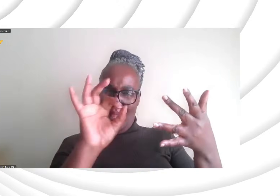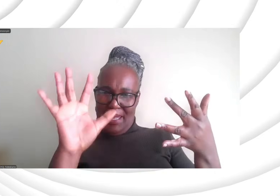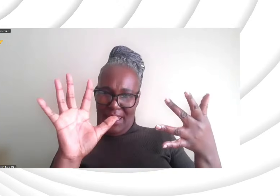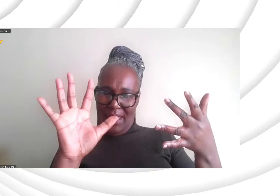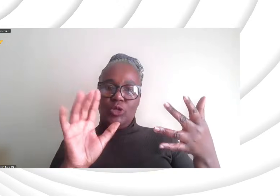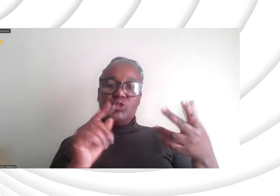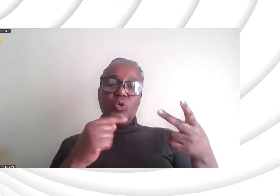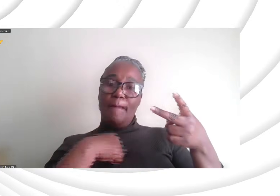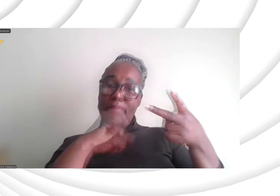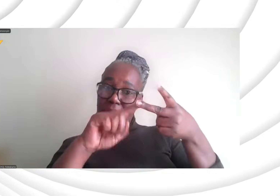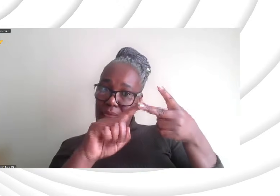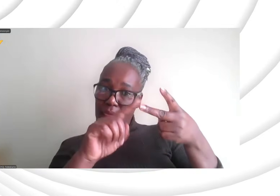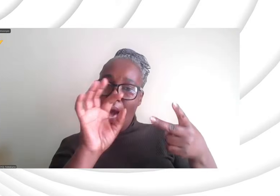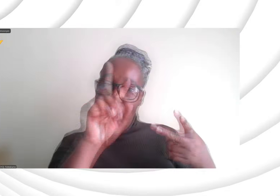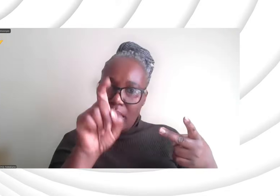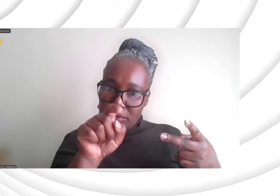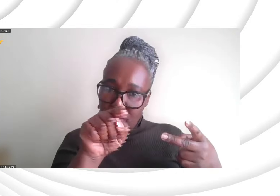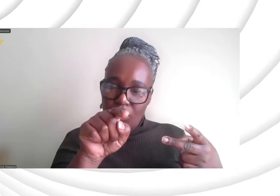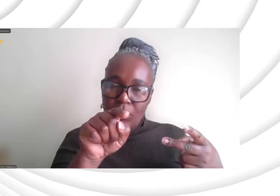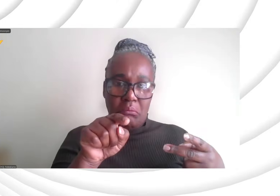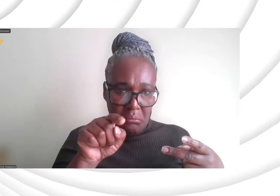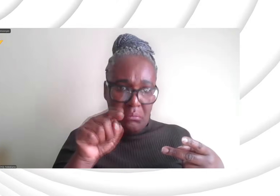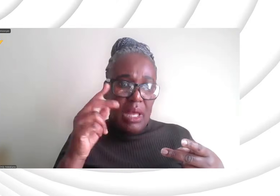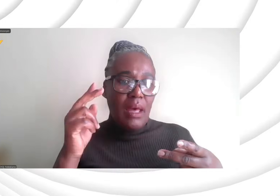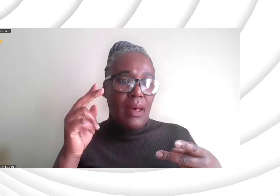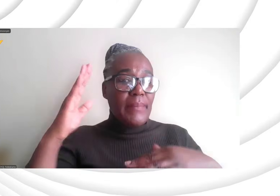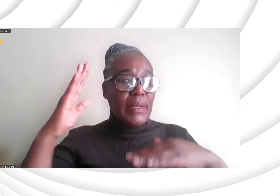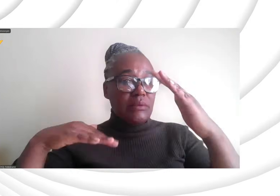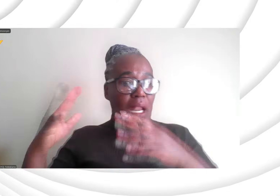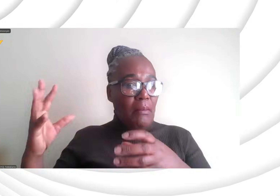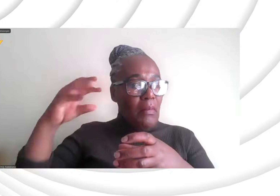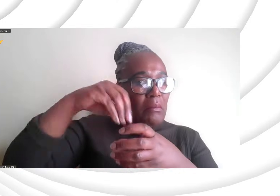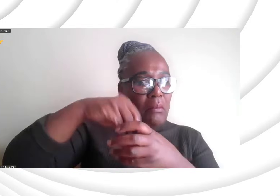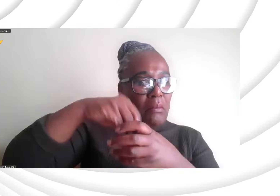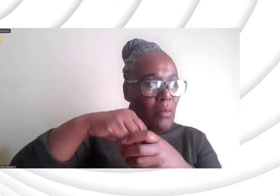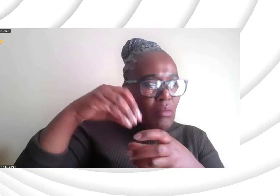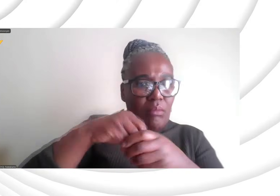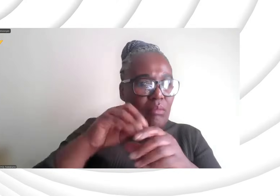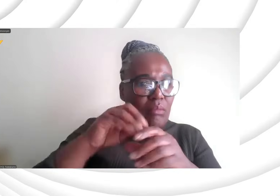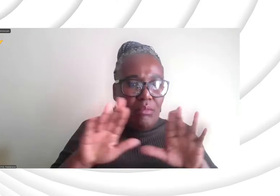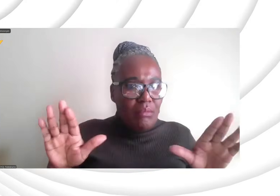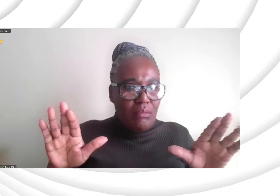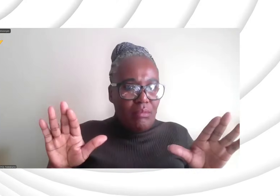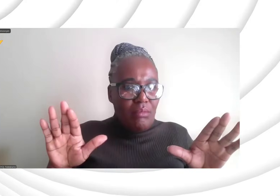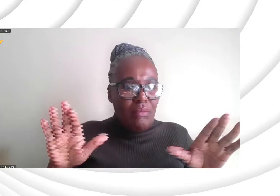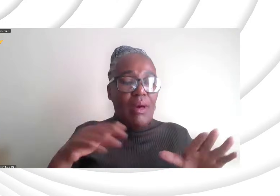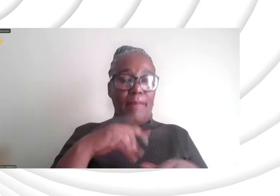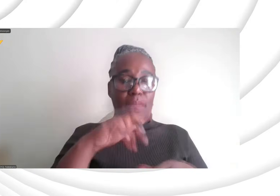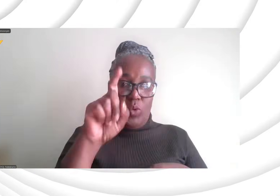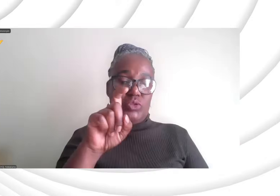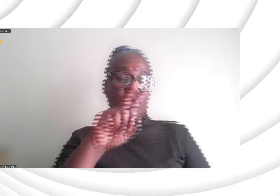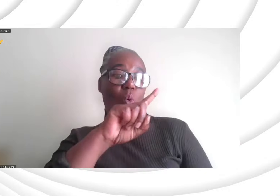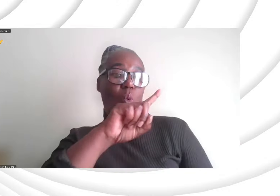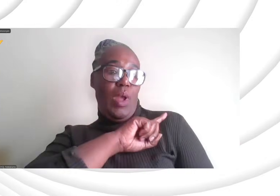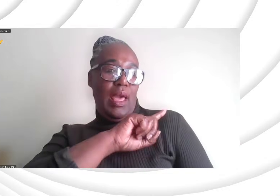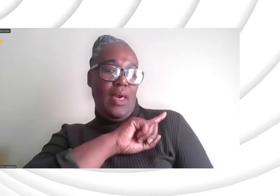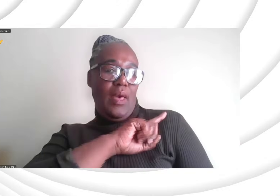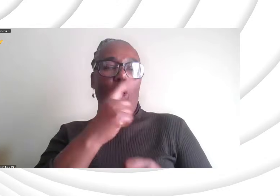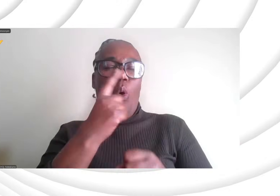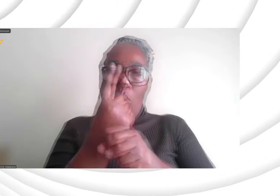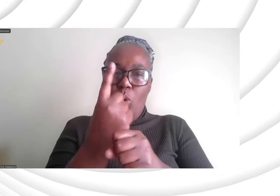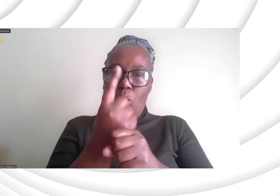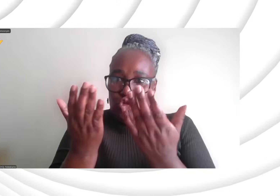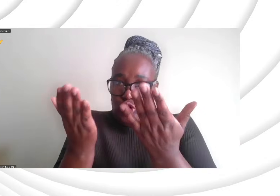of clarification, we've cleared up that deaf should be involved in the process, and then also the question on PanSALB's involvement as